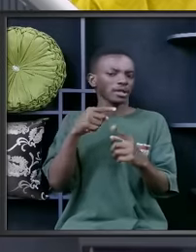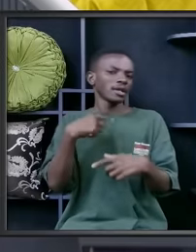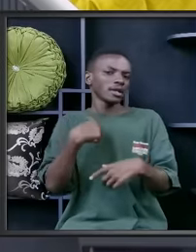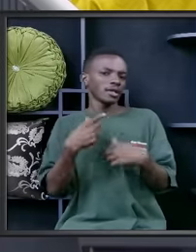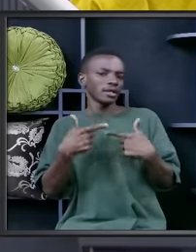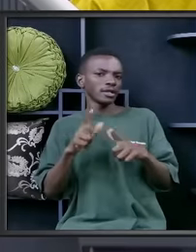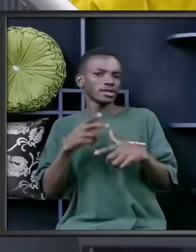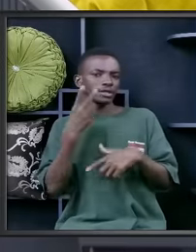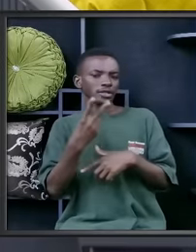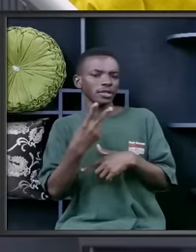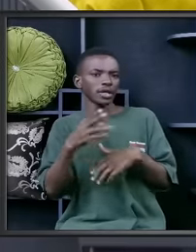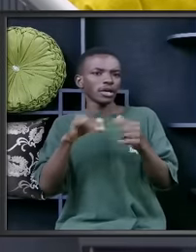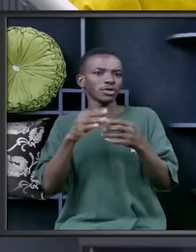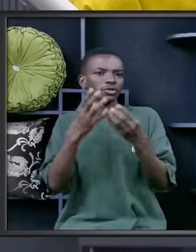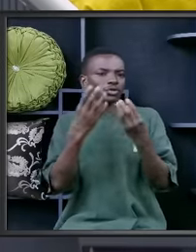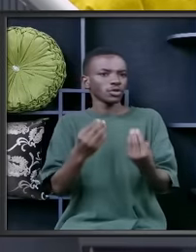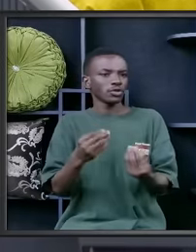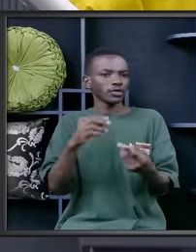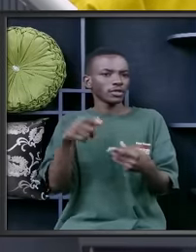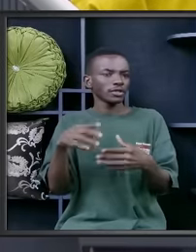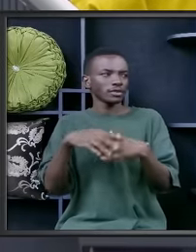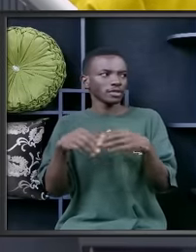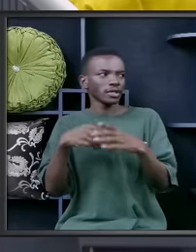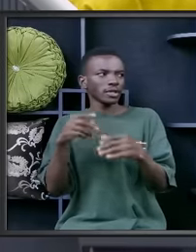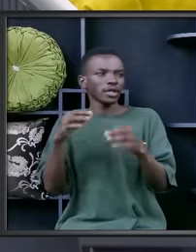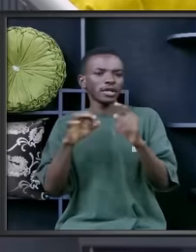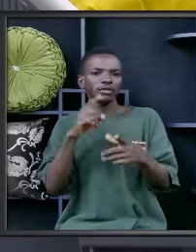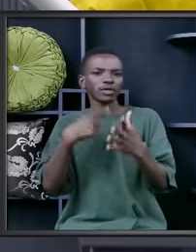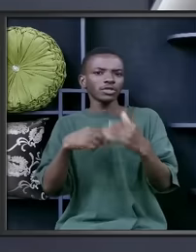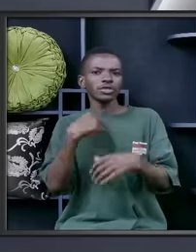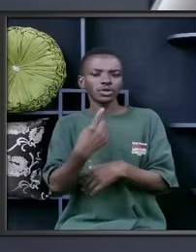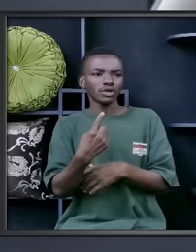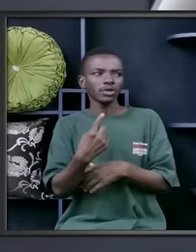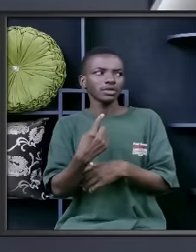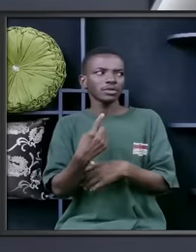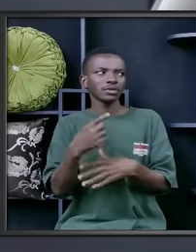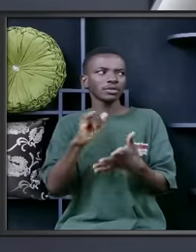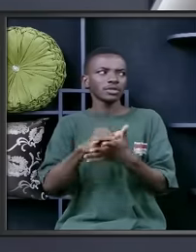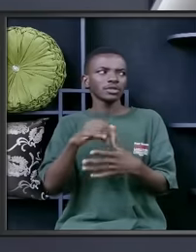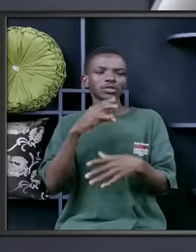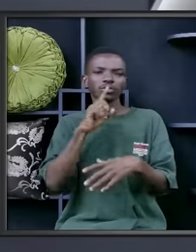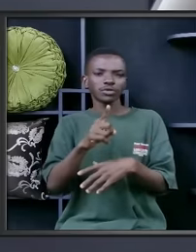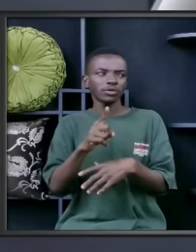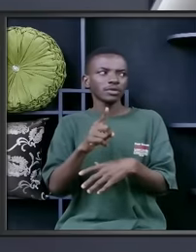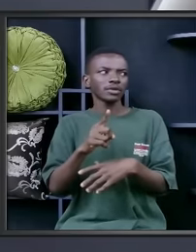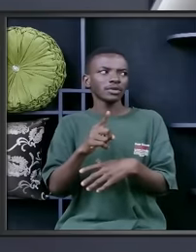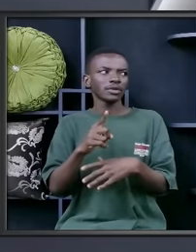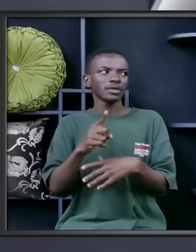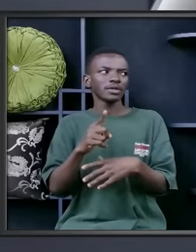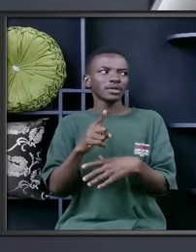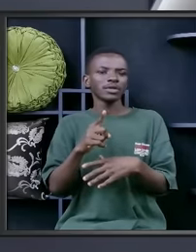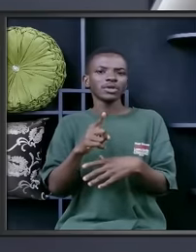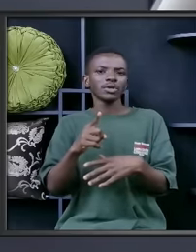see how we go feel resolve this matter. If waiting you talk not true, I can assure you, your husband